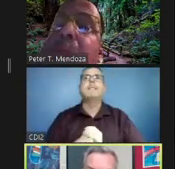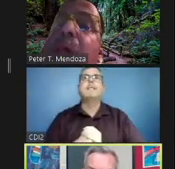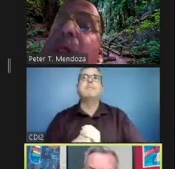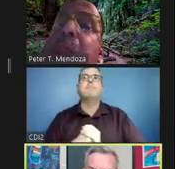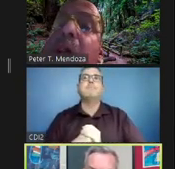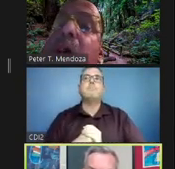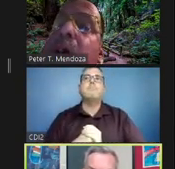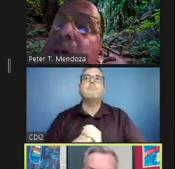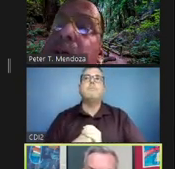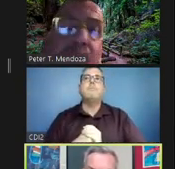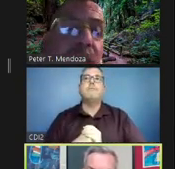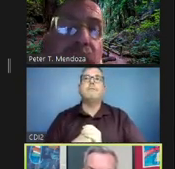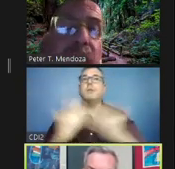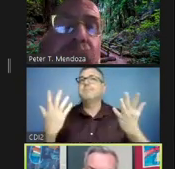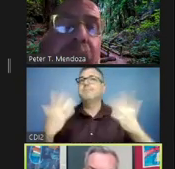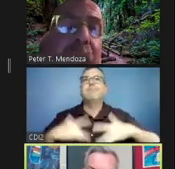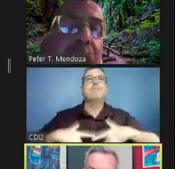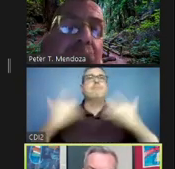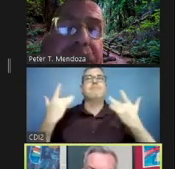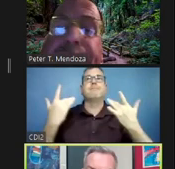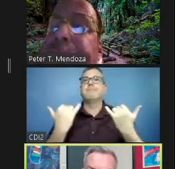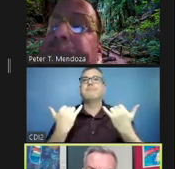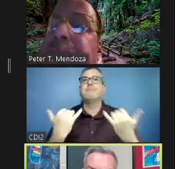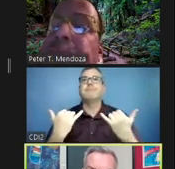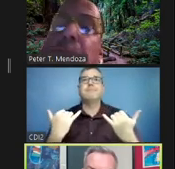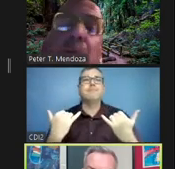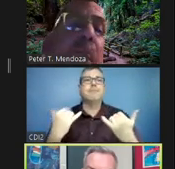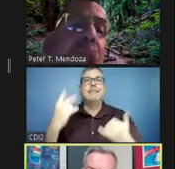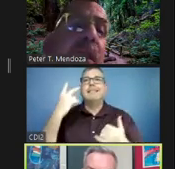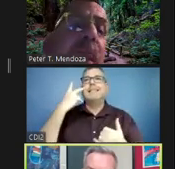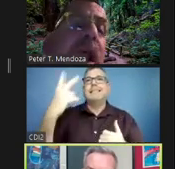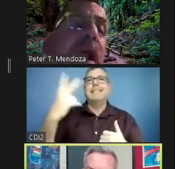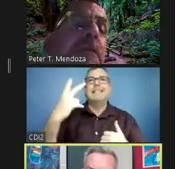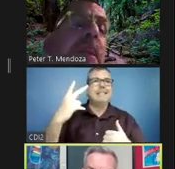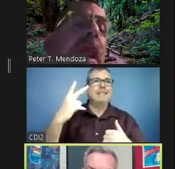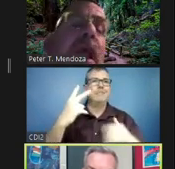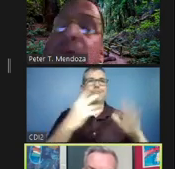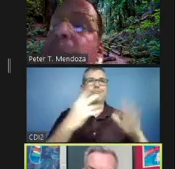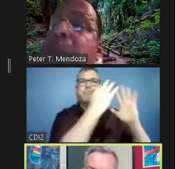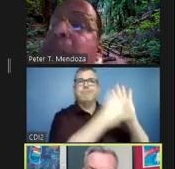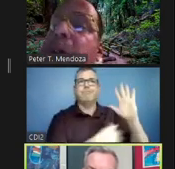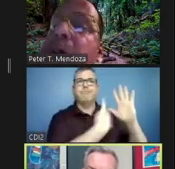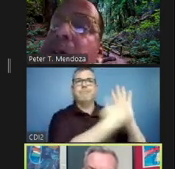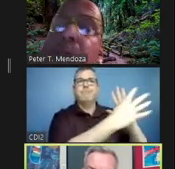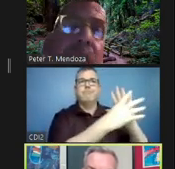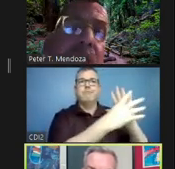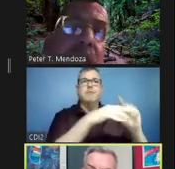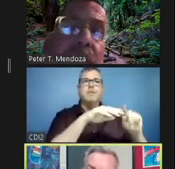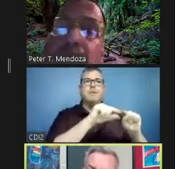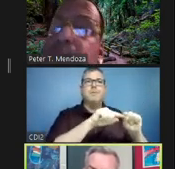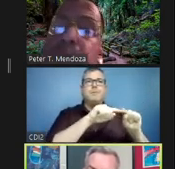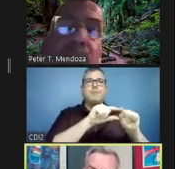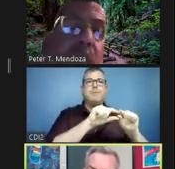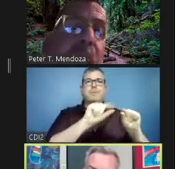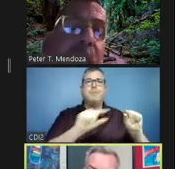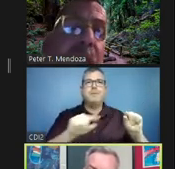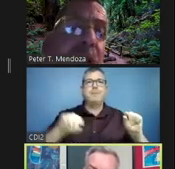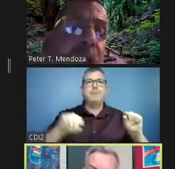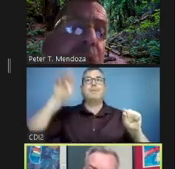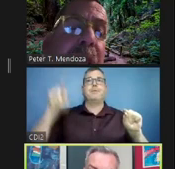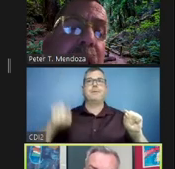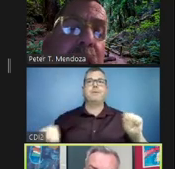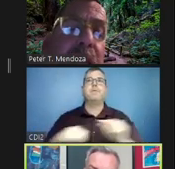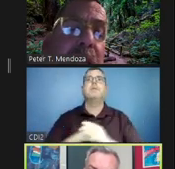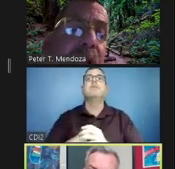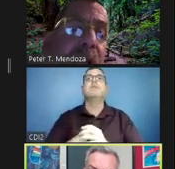a chart that the state is using to show the COVID cases from tracking beginning of